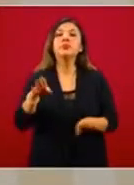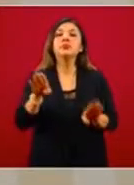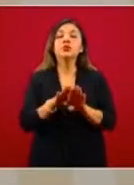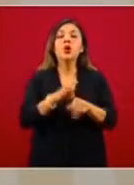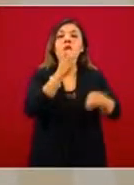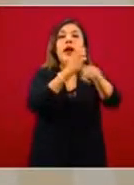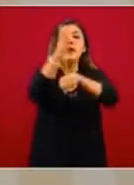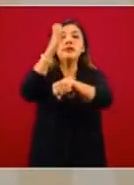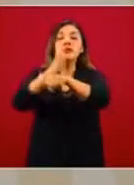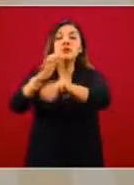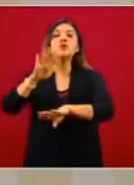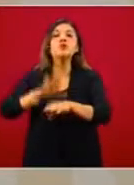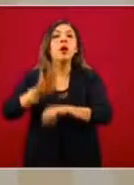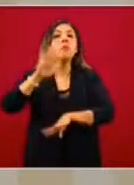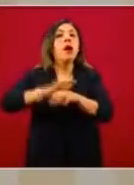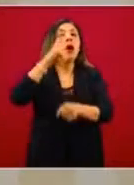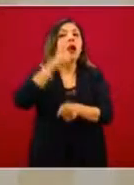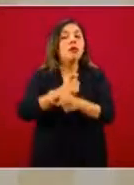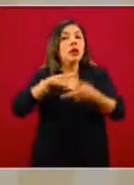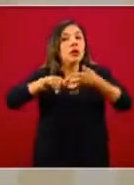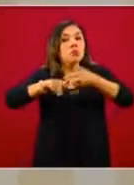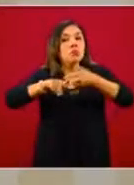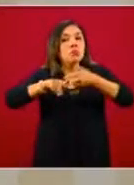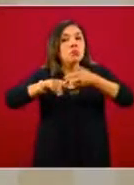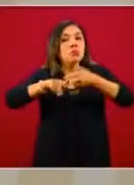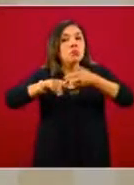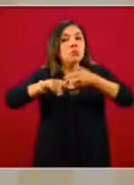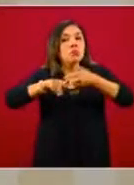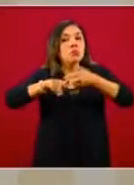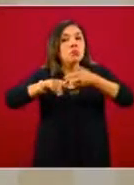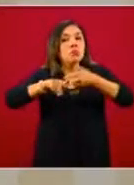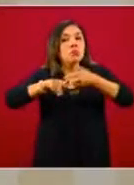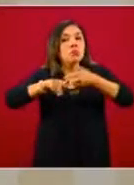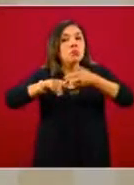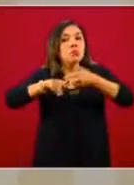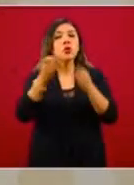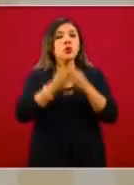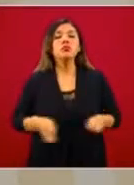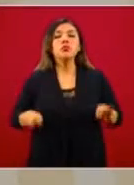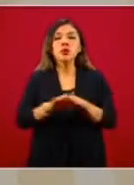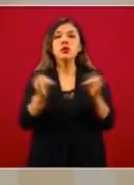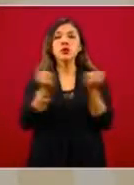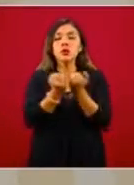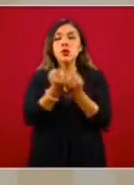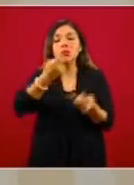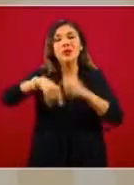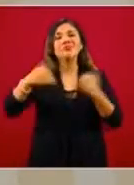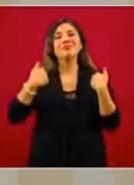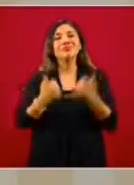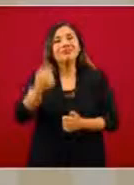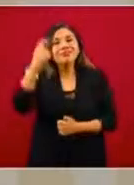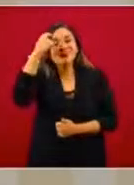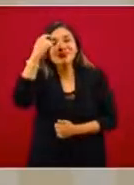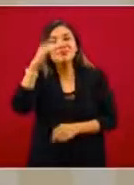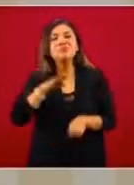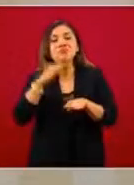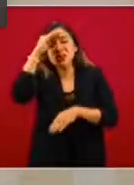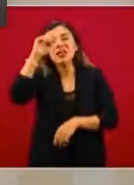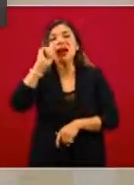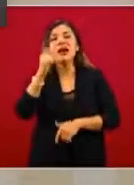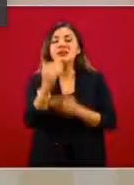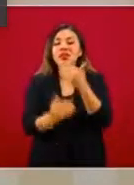mobility to increase. We're going to look at each state, and we're also going